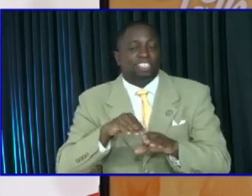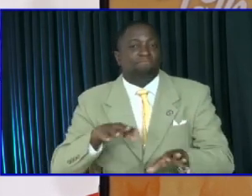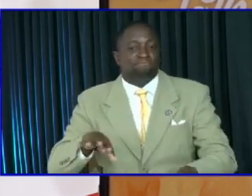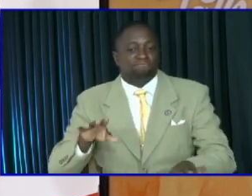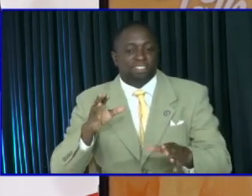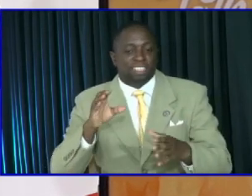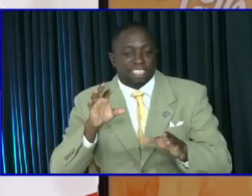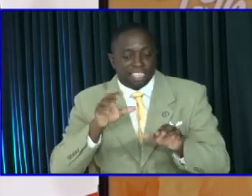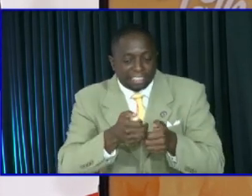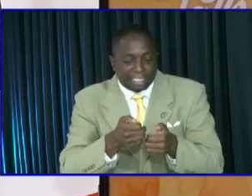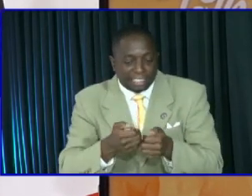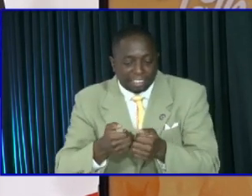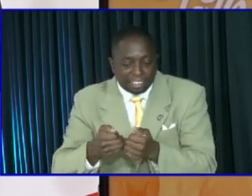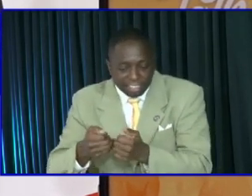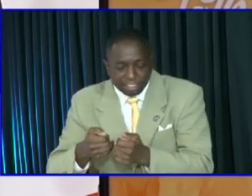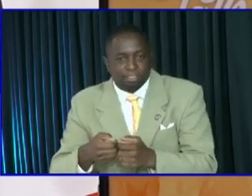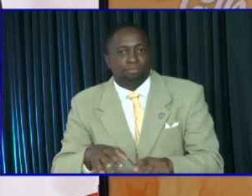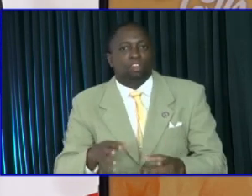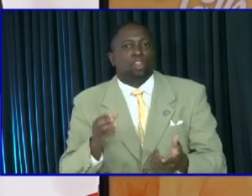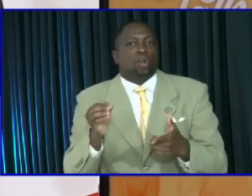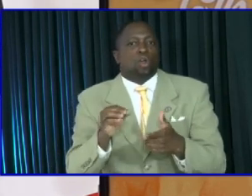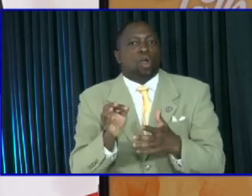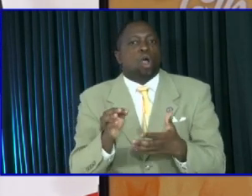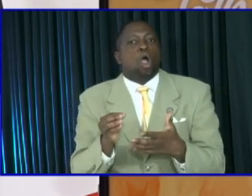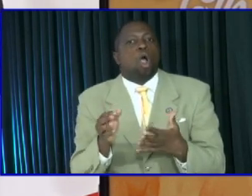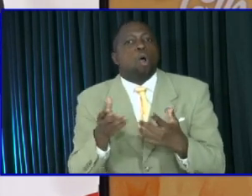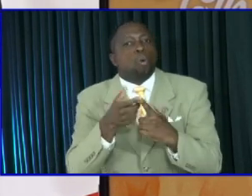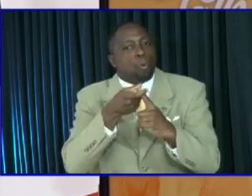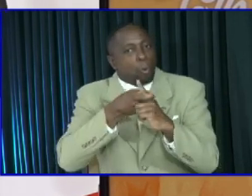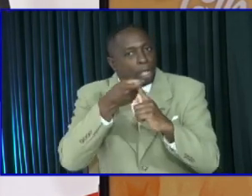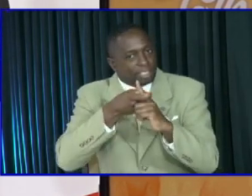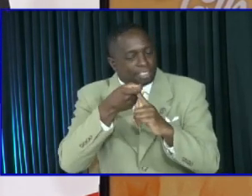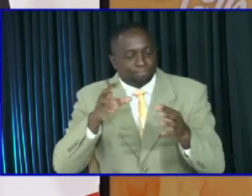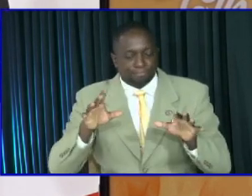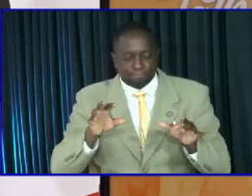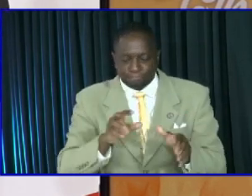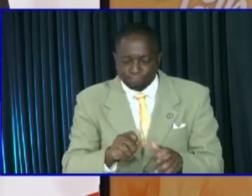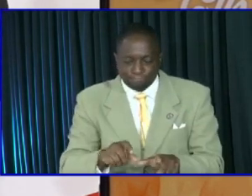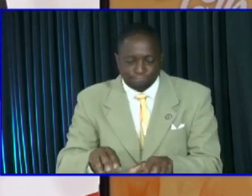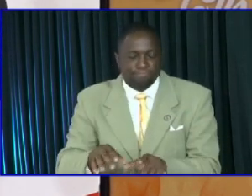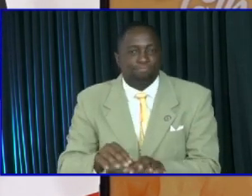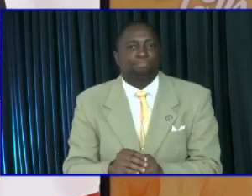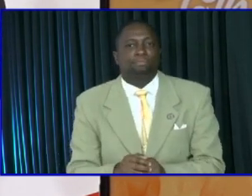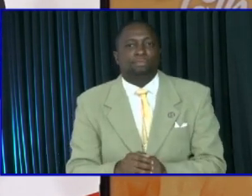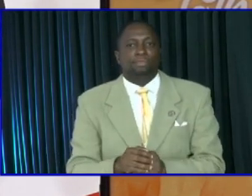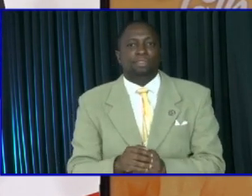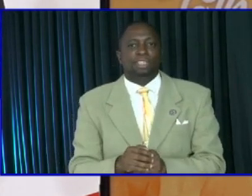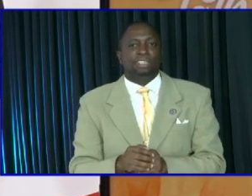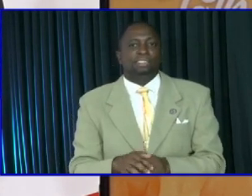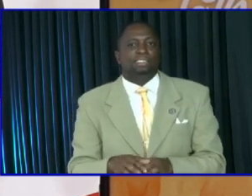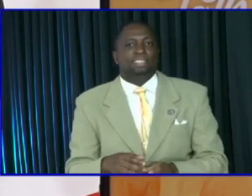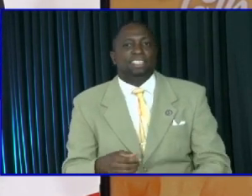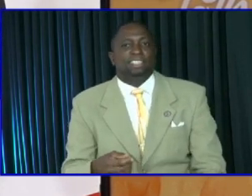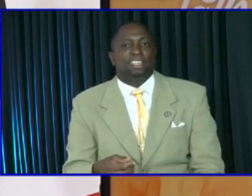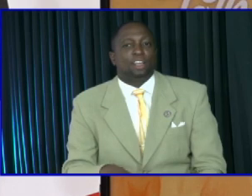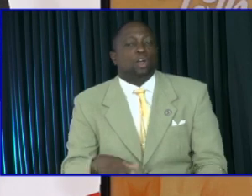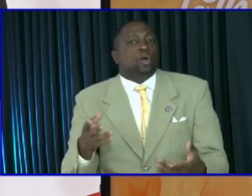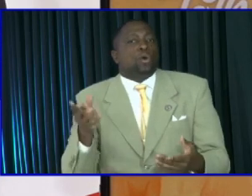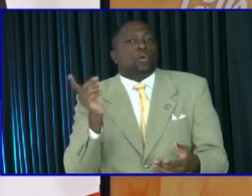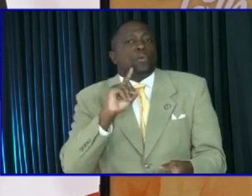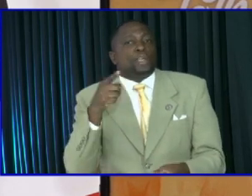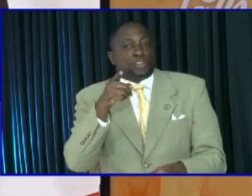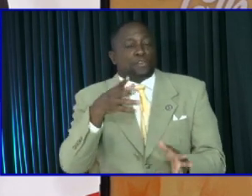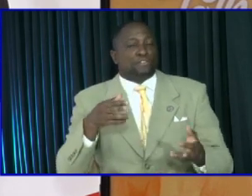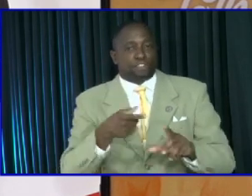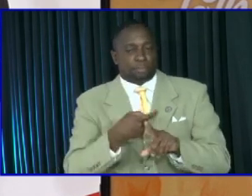the islands in the Caribbean, then just tell us which island you are from. Welcome to our friends in the Parine SDA Church in Miami, Florida, and also